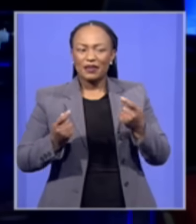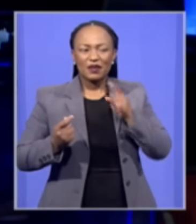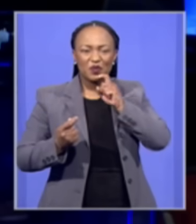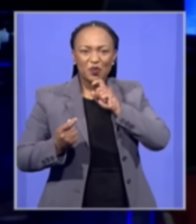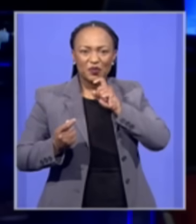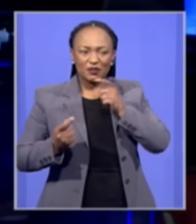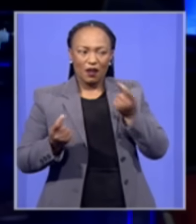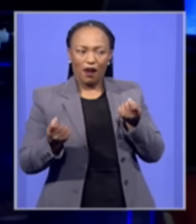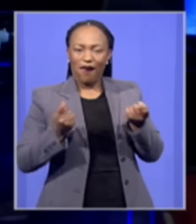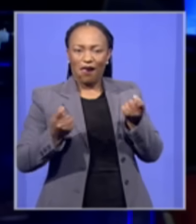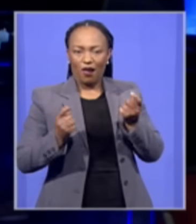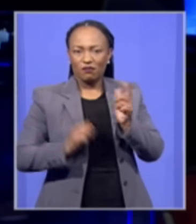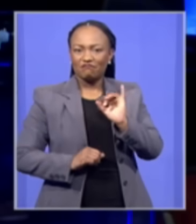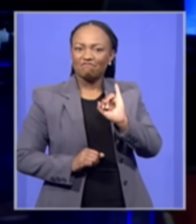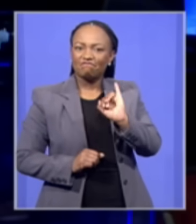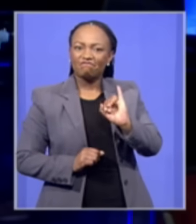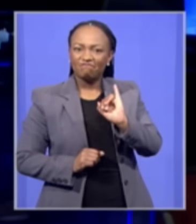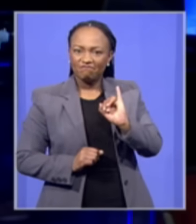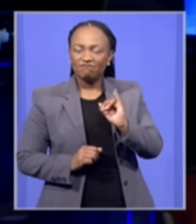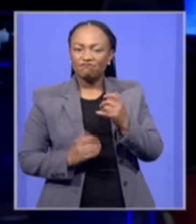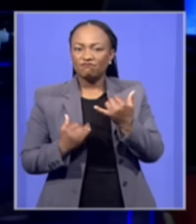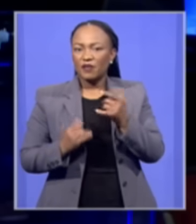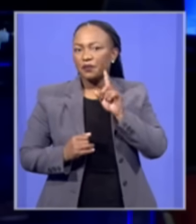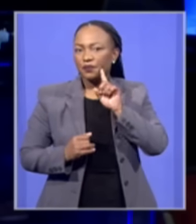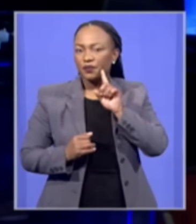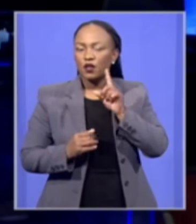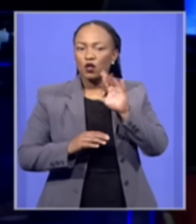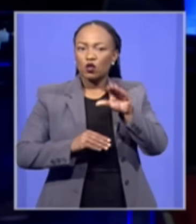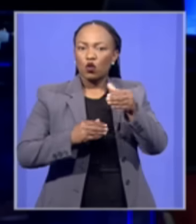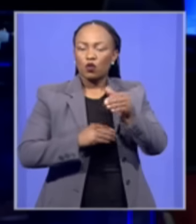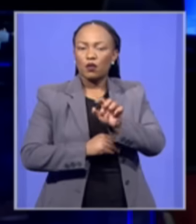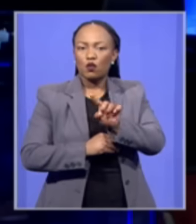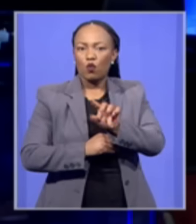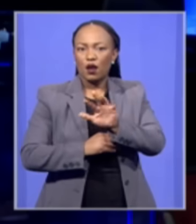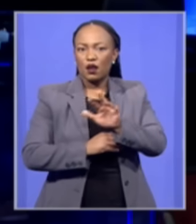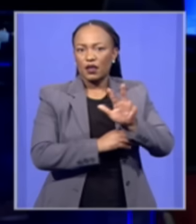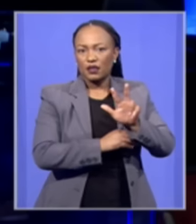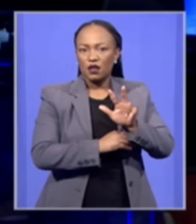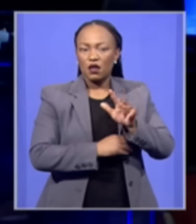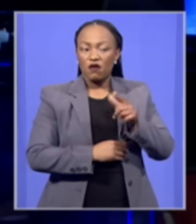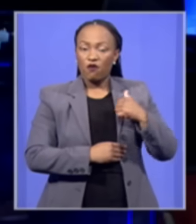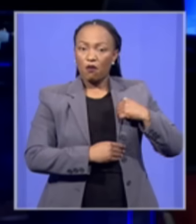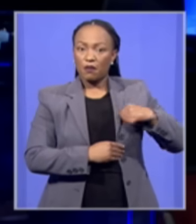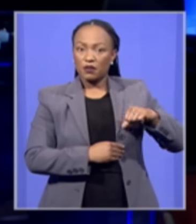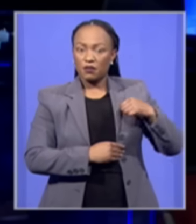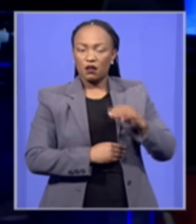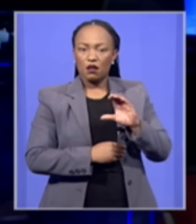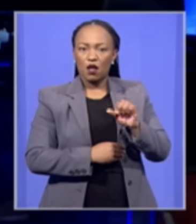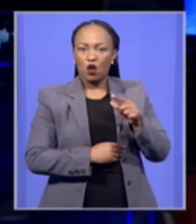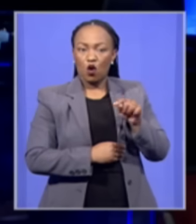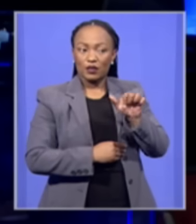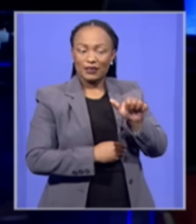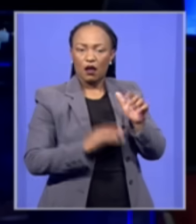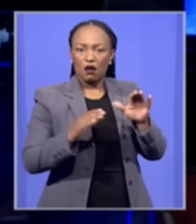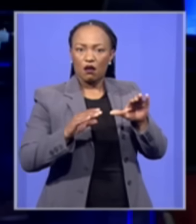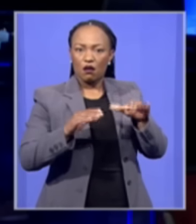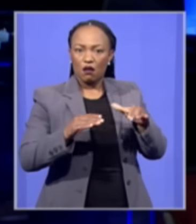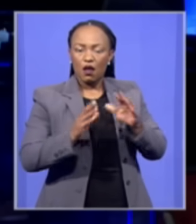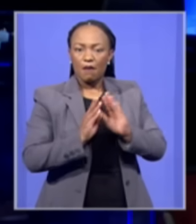se hlahelletse nakong ya ditherisano tsa tekolo botjha ya tokomane ya 1998 ya Lefapha la Makgotla a Metse le ditaba tsa marena tse neng di